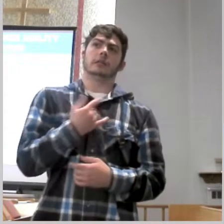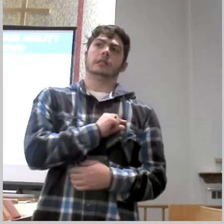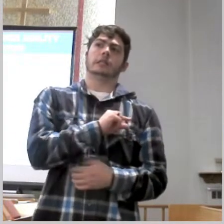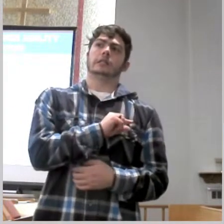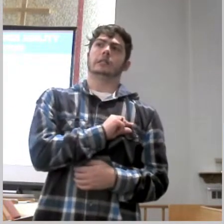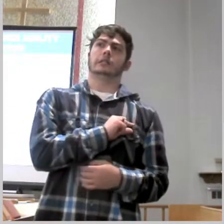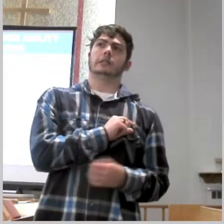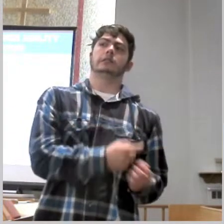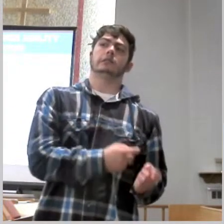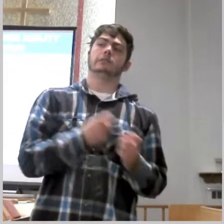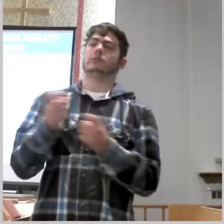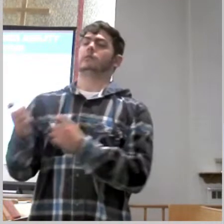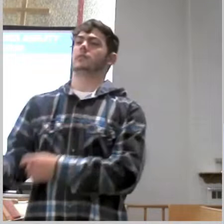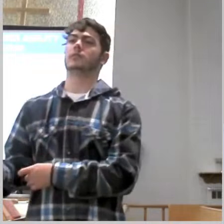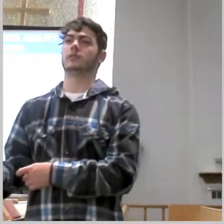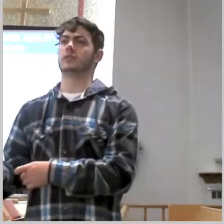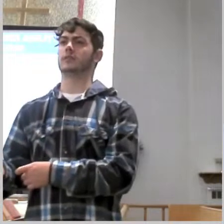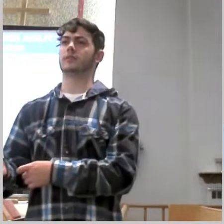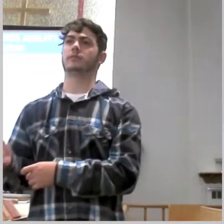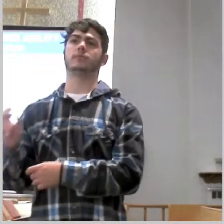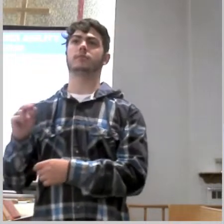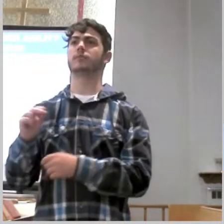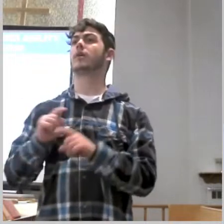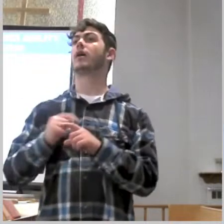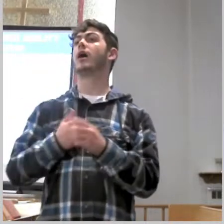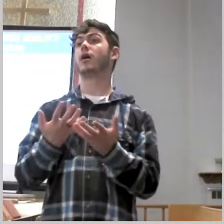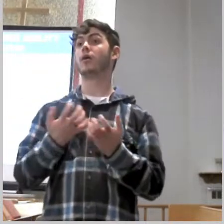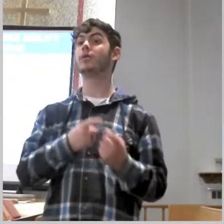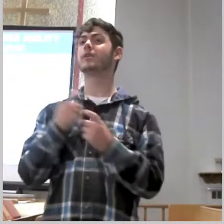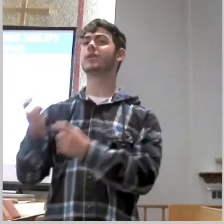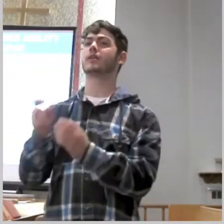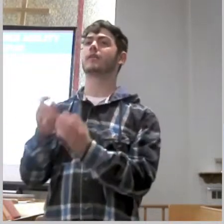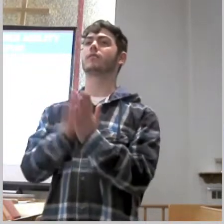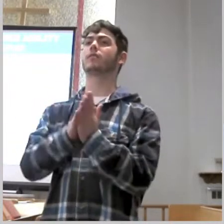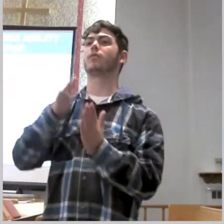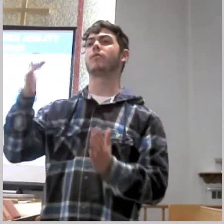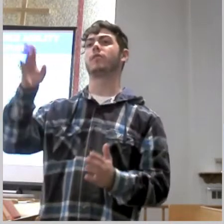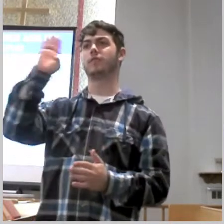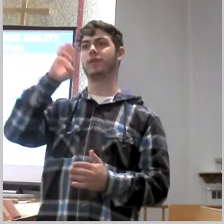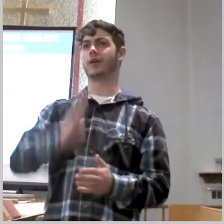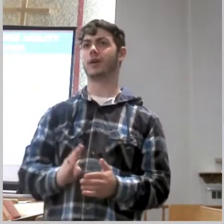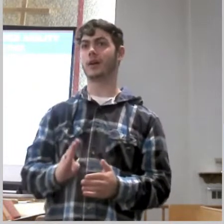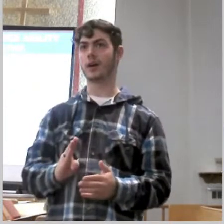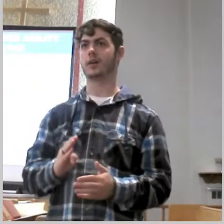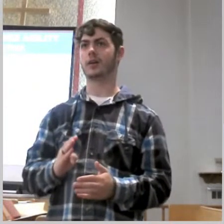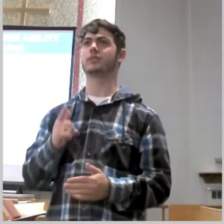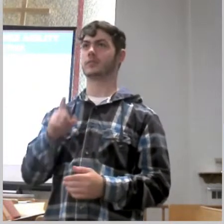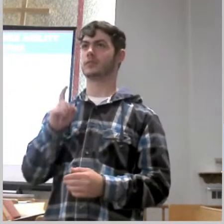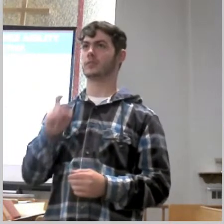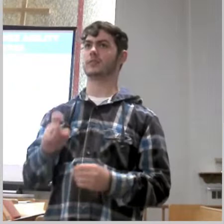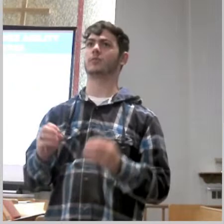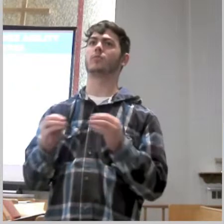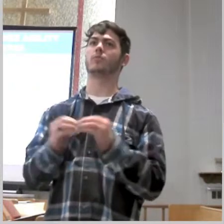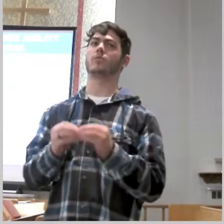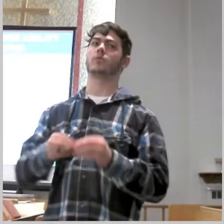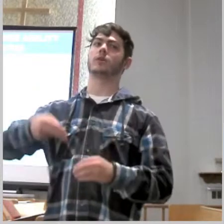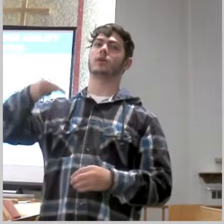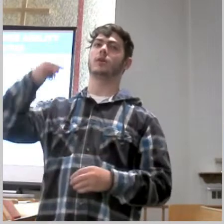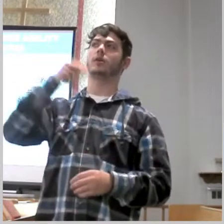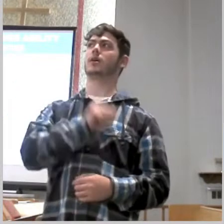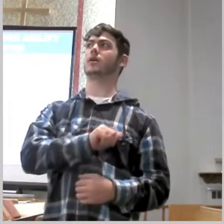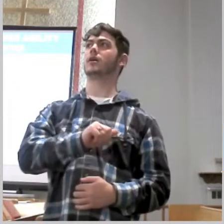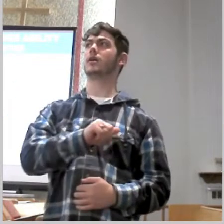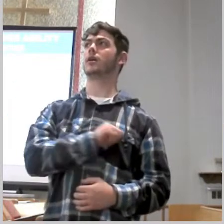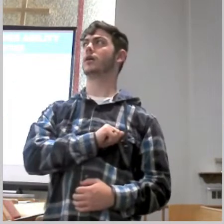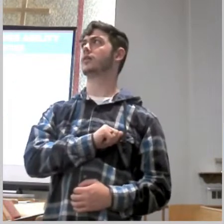guilt. But I want to give to glorify God, and that takes a much higher attitude. That takes me being in